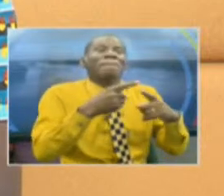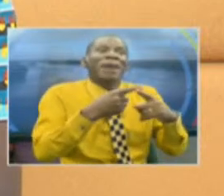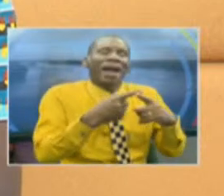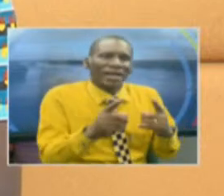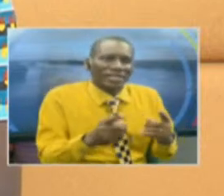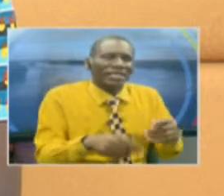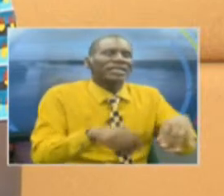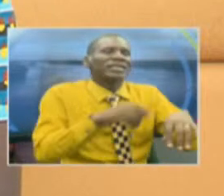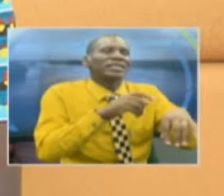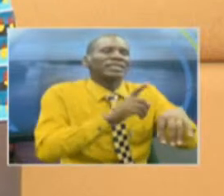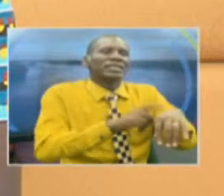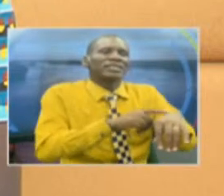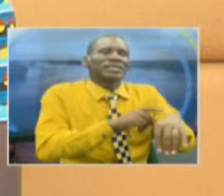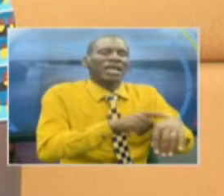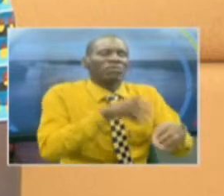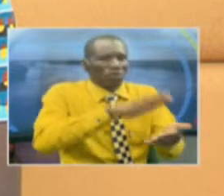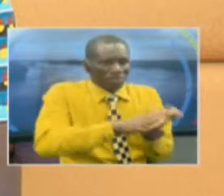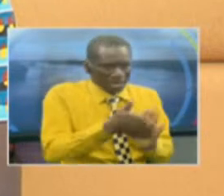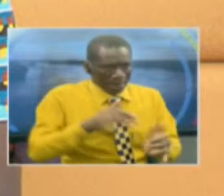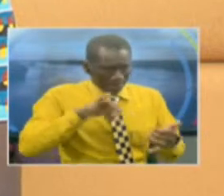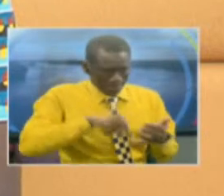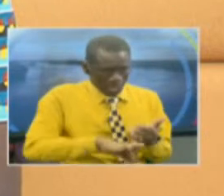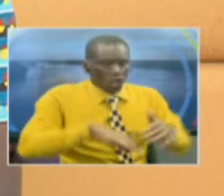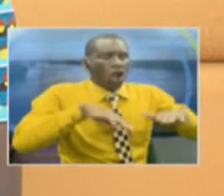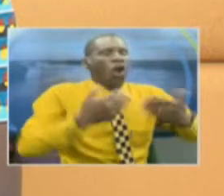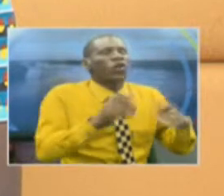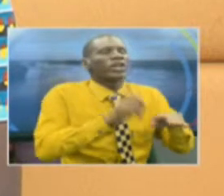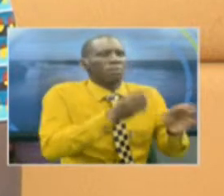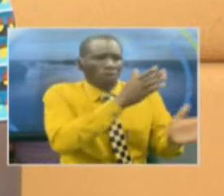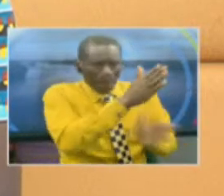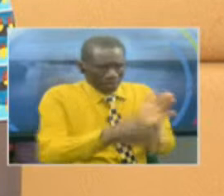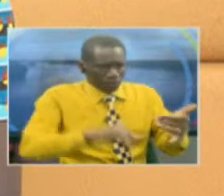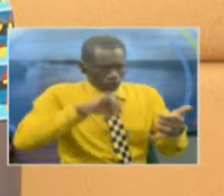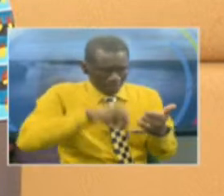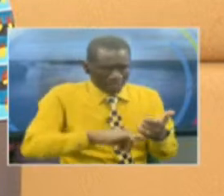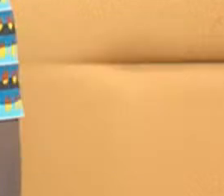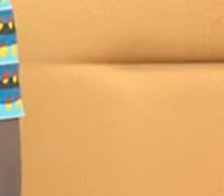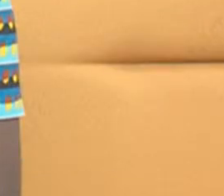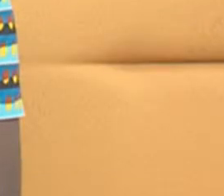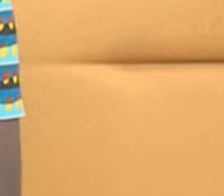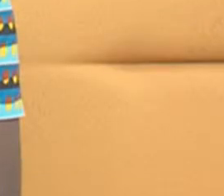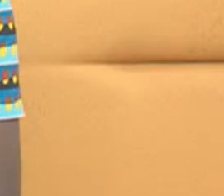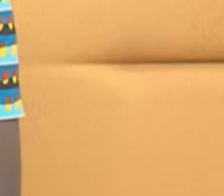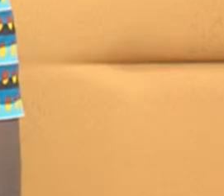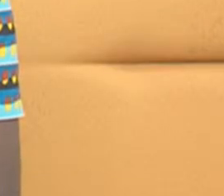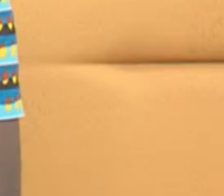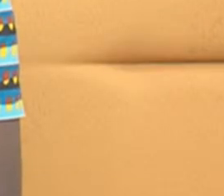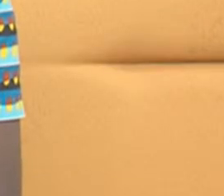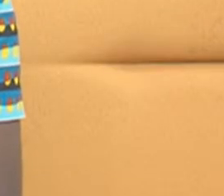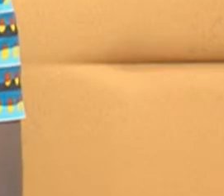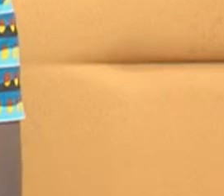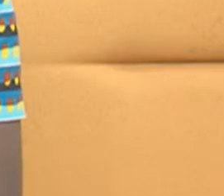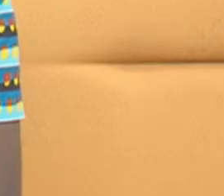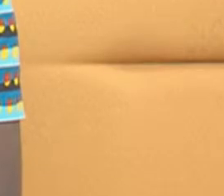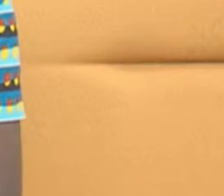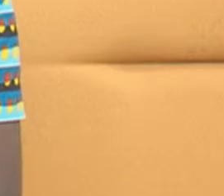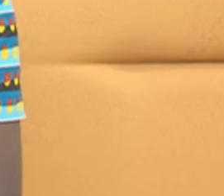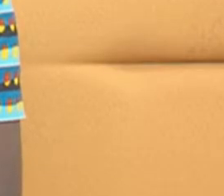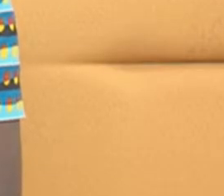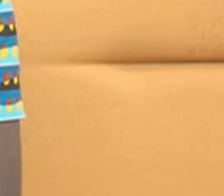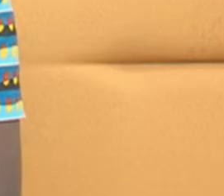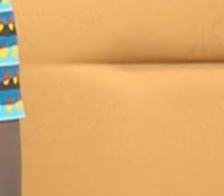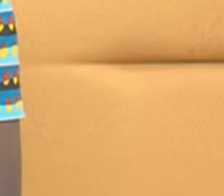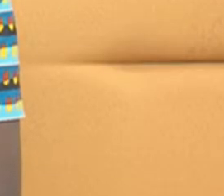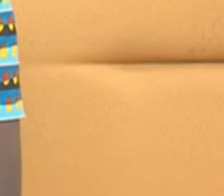when we get married or we are intending to get married, it's important to think, would I stick with this person